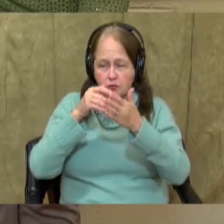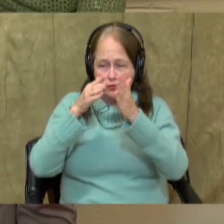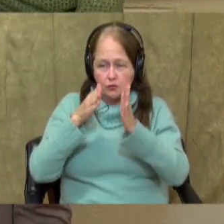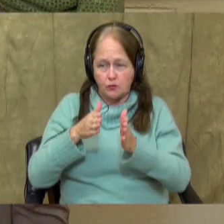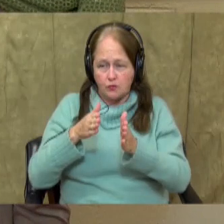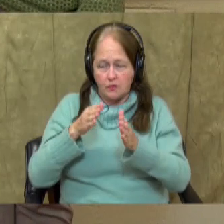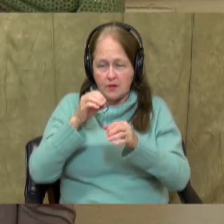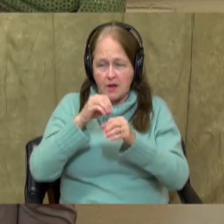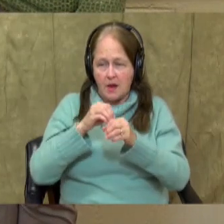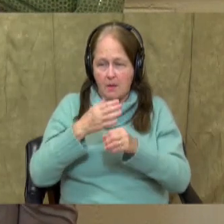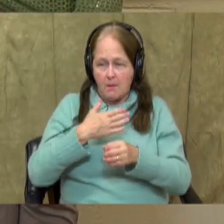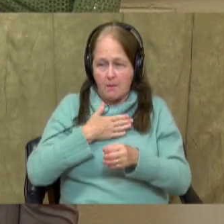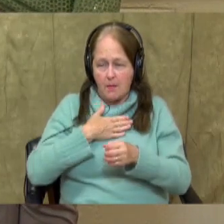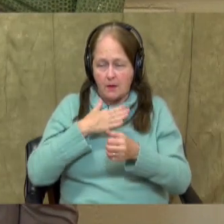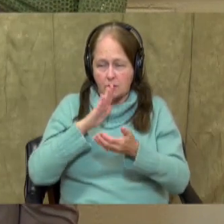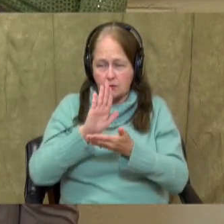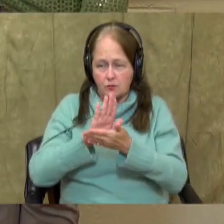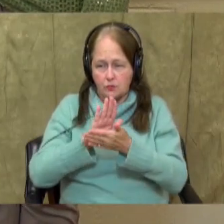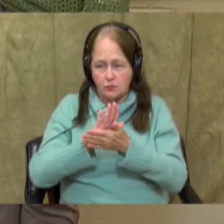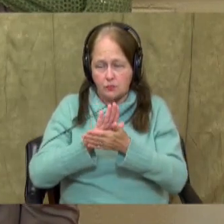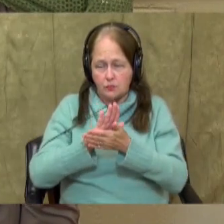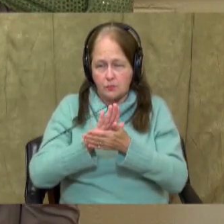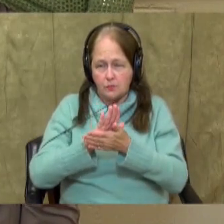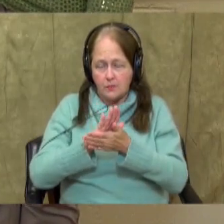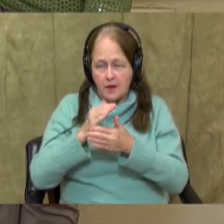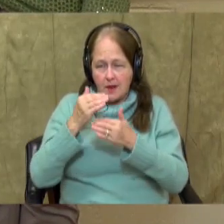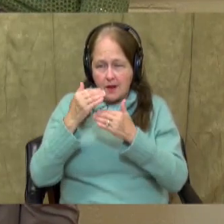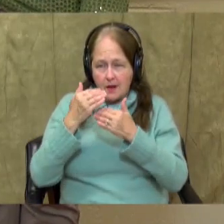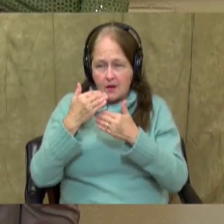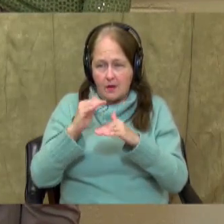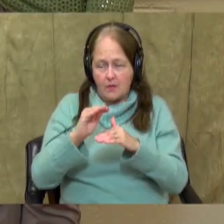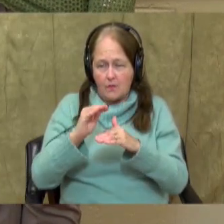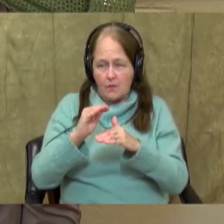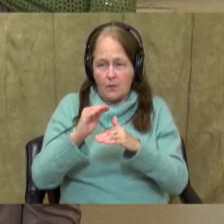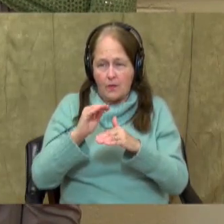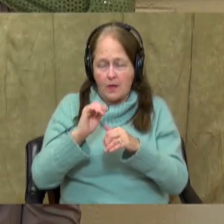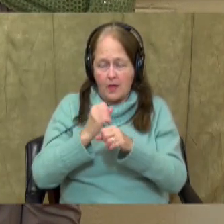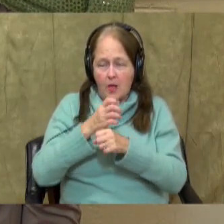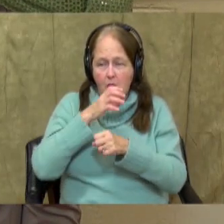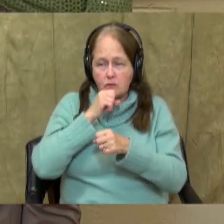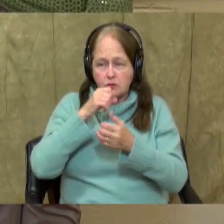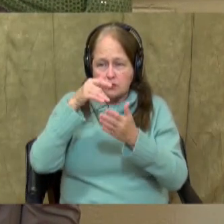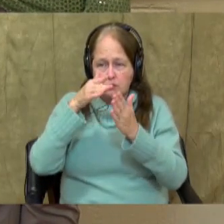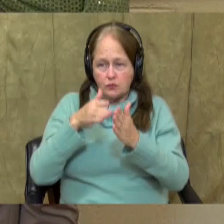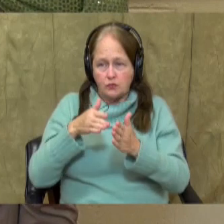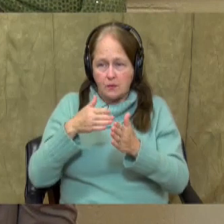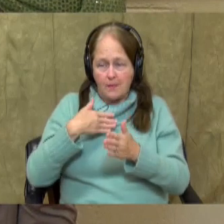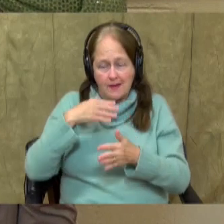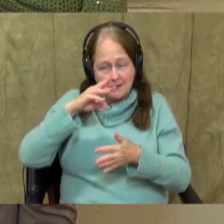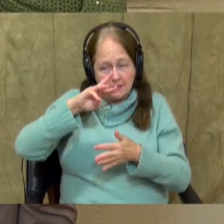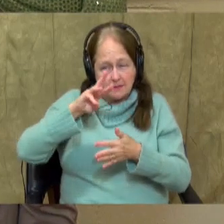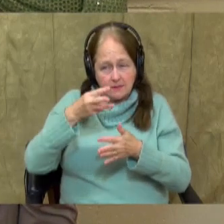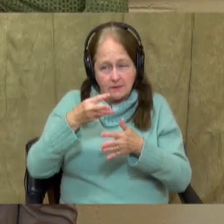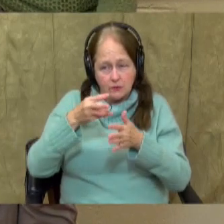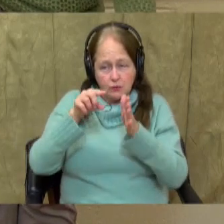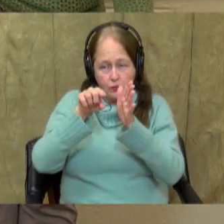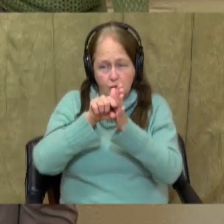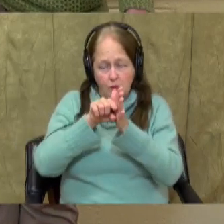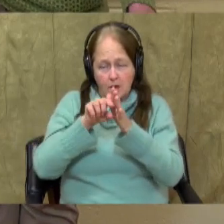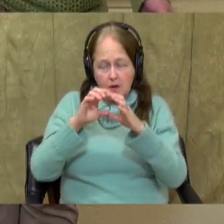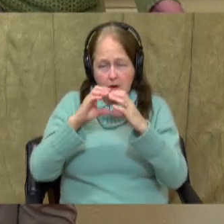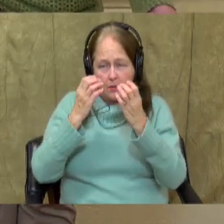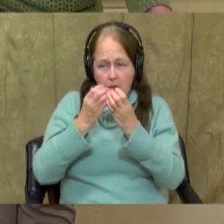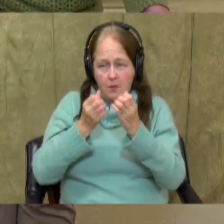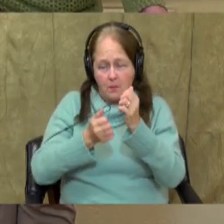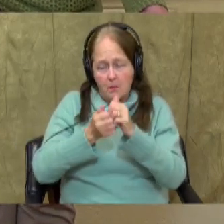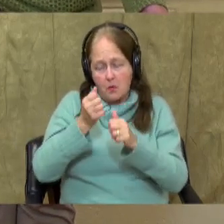my school? It would be more limited if I said, how old are the students in my 6th grade class? Because